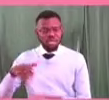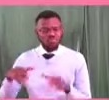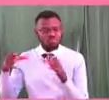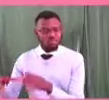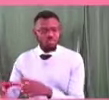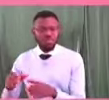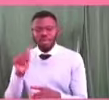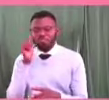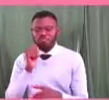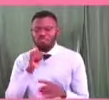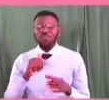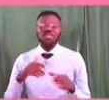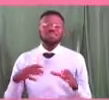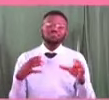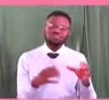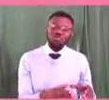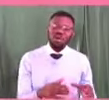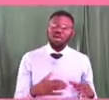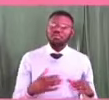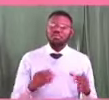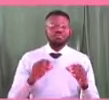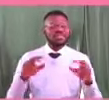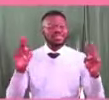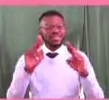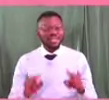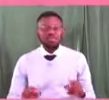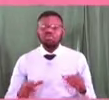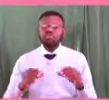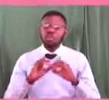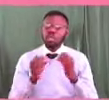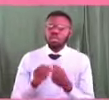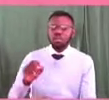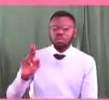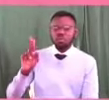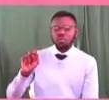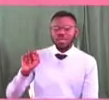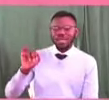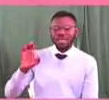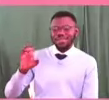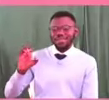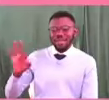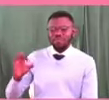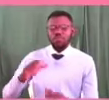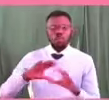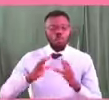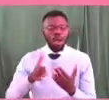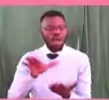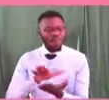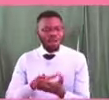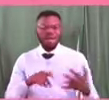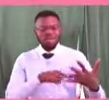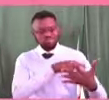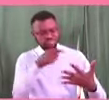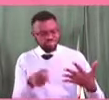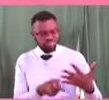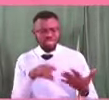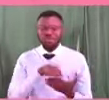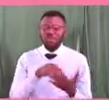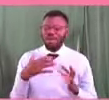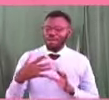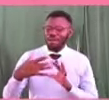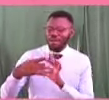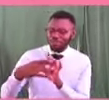sector, multilateral organizations including UNICEF and the World Bank are among the government's cherished partners